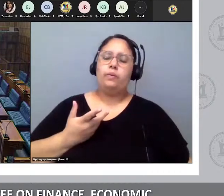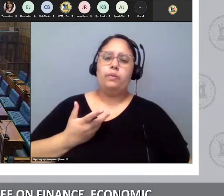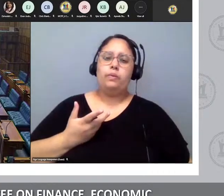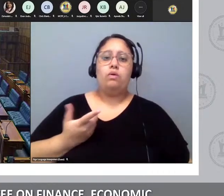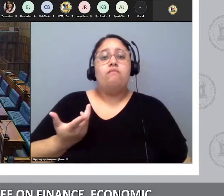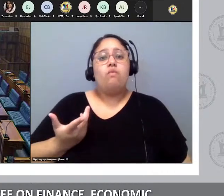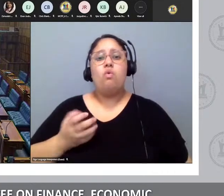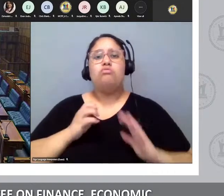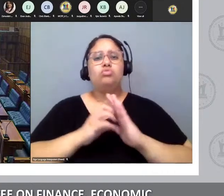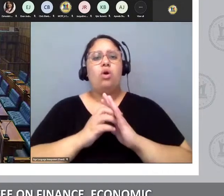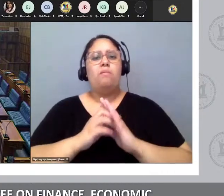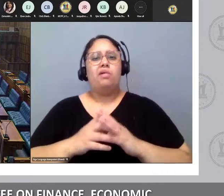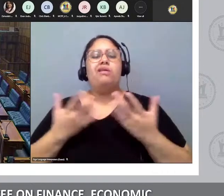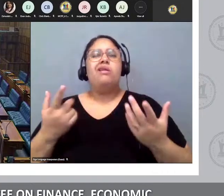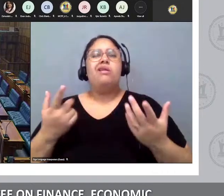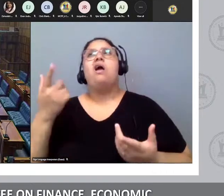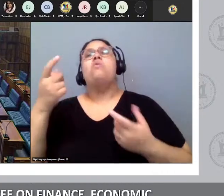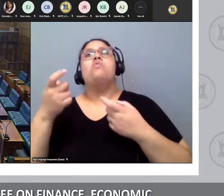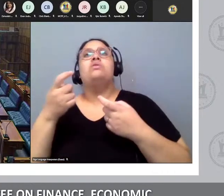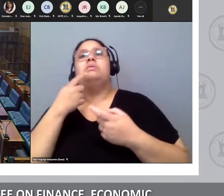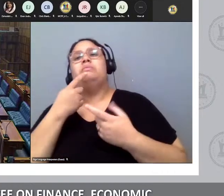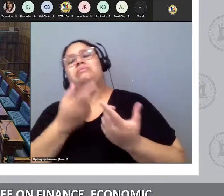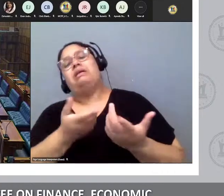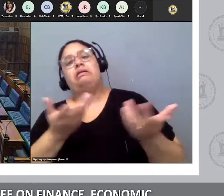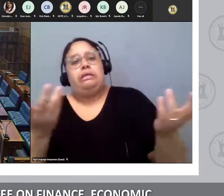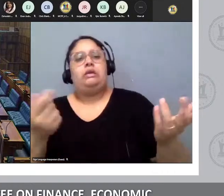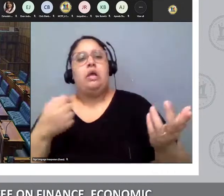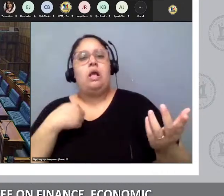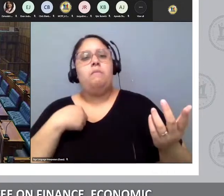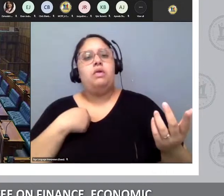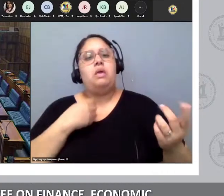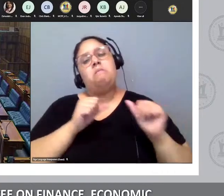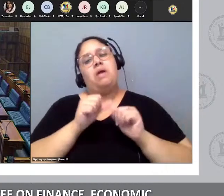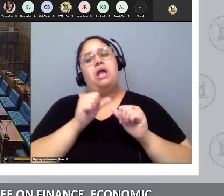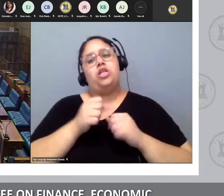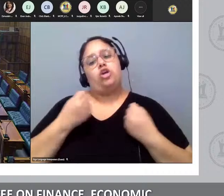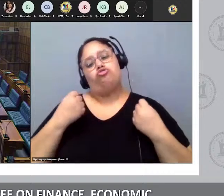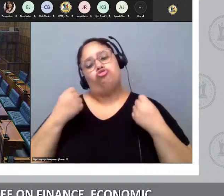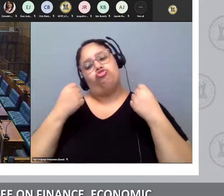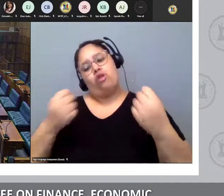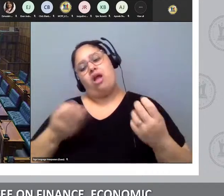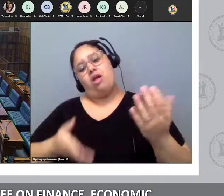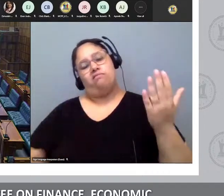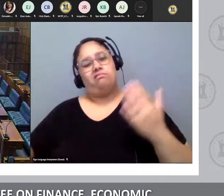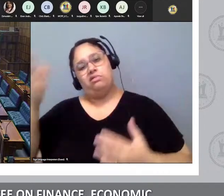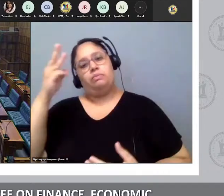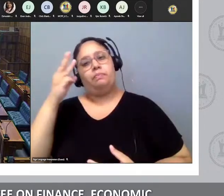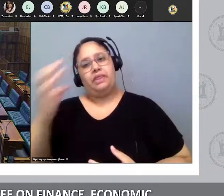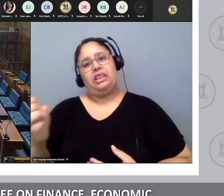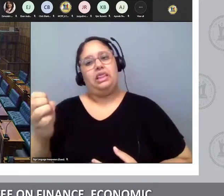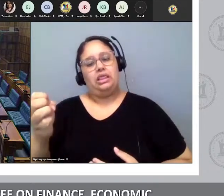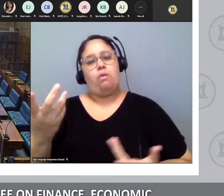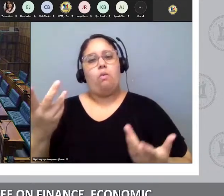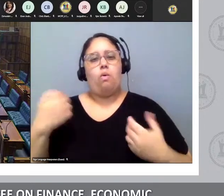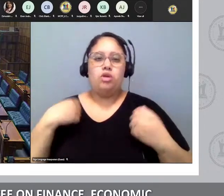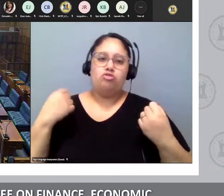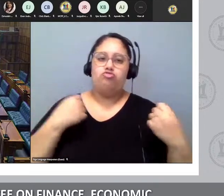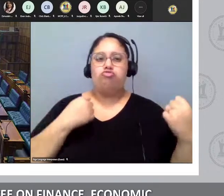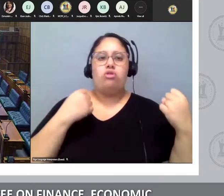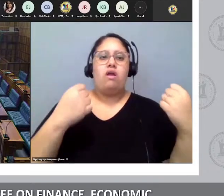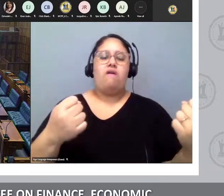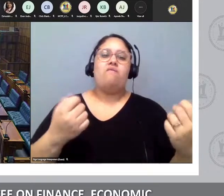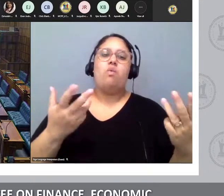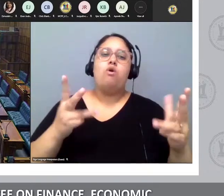it's no I'm I'm rather going to drive to Port Elizabeth or um I'm rather going to put my